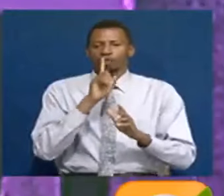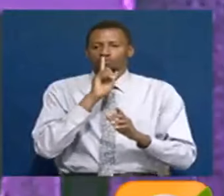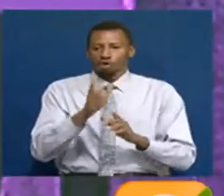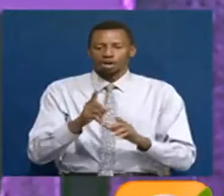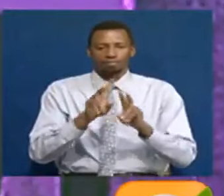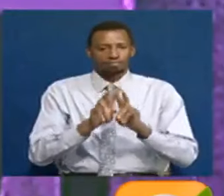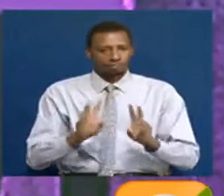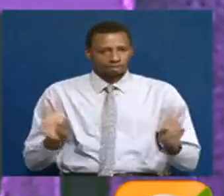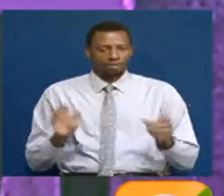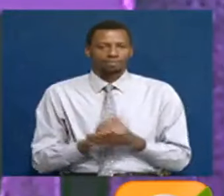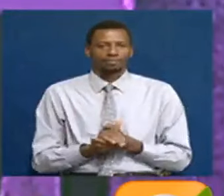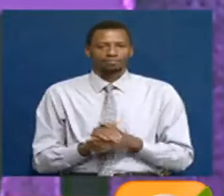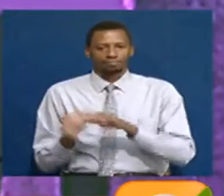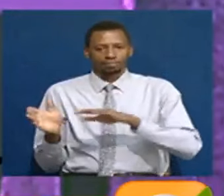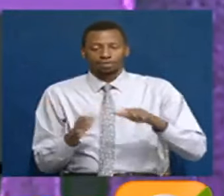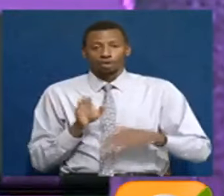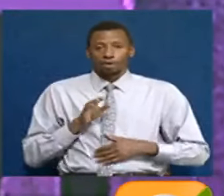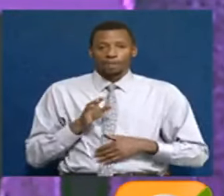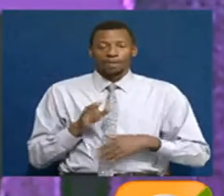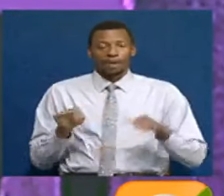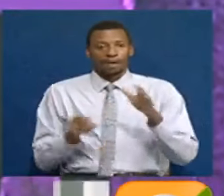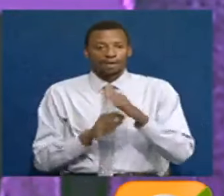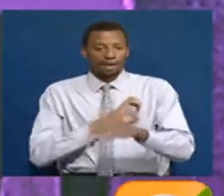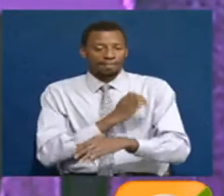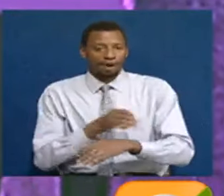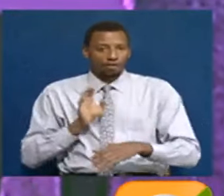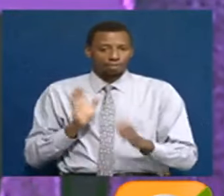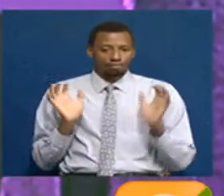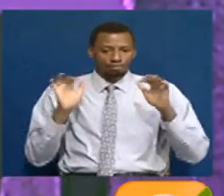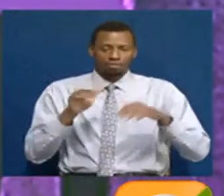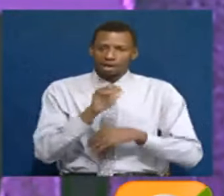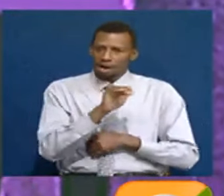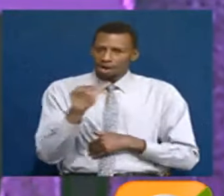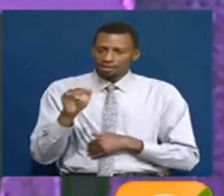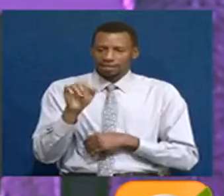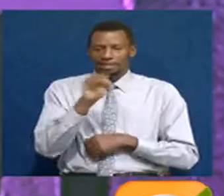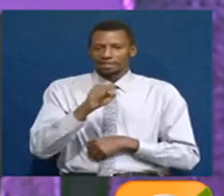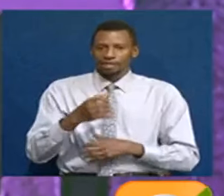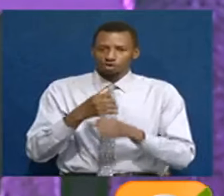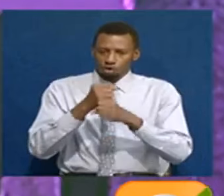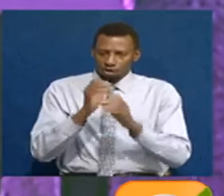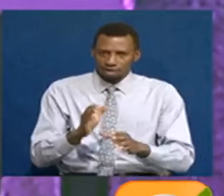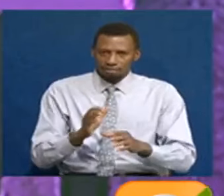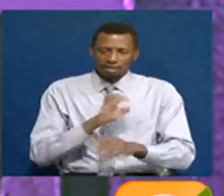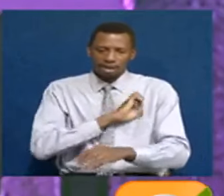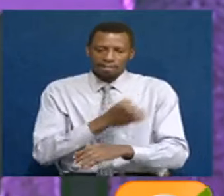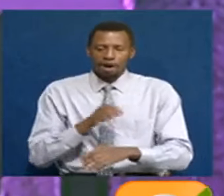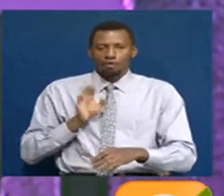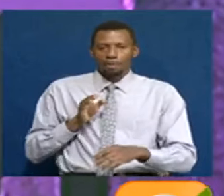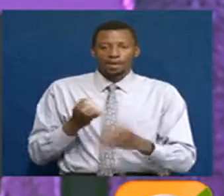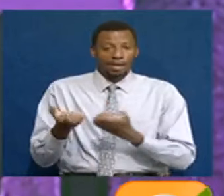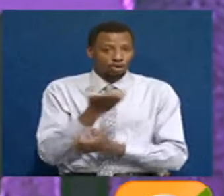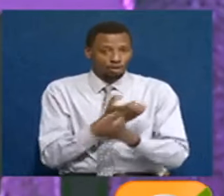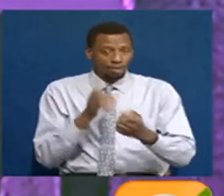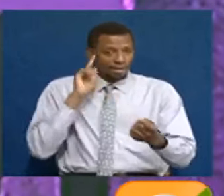Women under the umbrella of Hapower Women Summit have called on stakeholders to empower women economically, saying it will go a long way towards